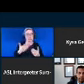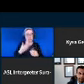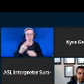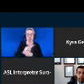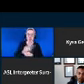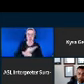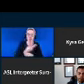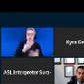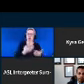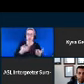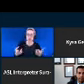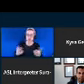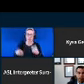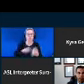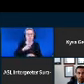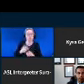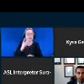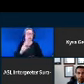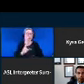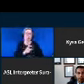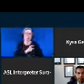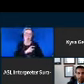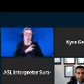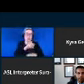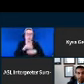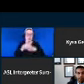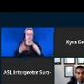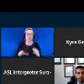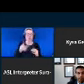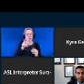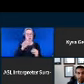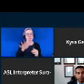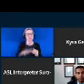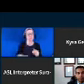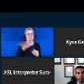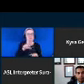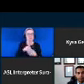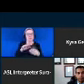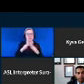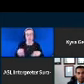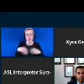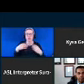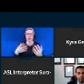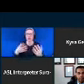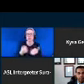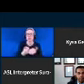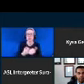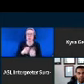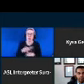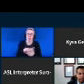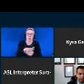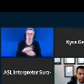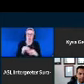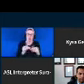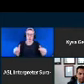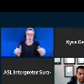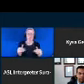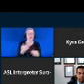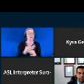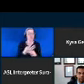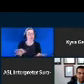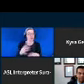advisors who are out in our communities, serving in communities, providing support at the local level. And again, this is free and available to you.